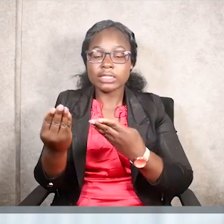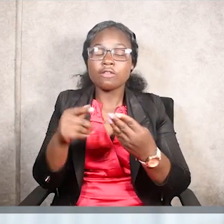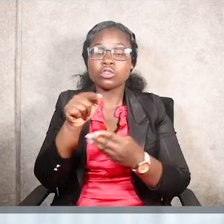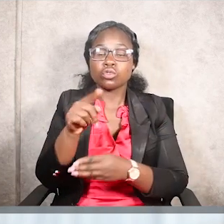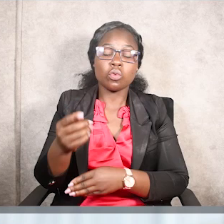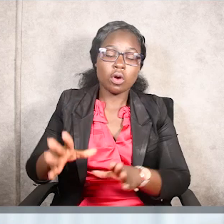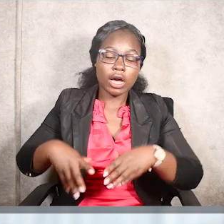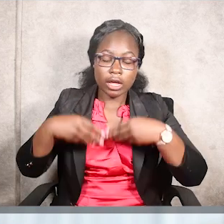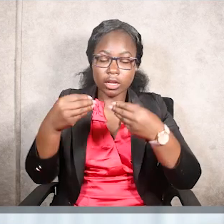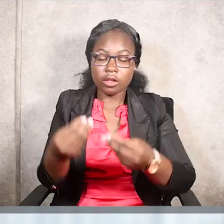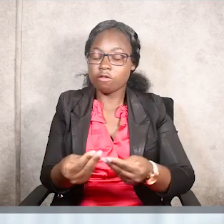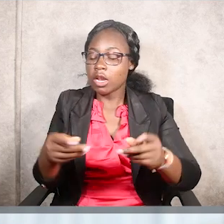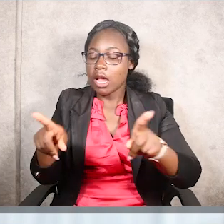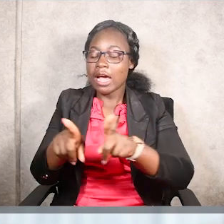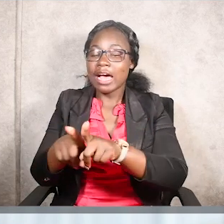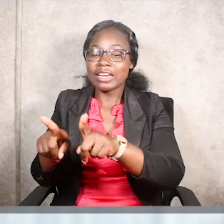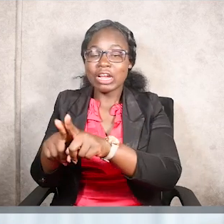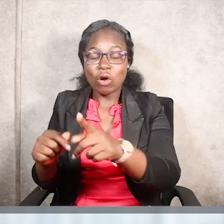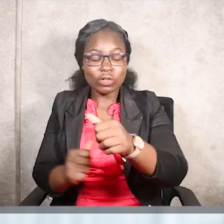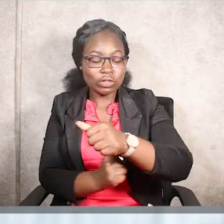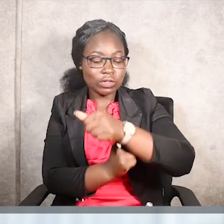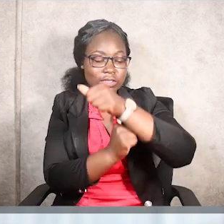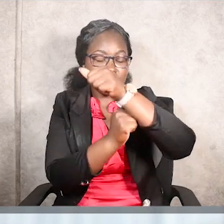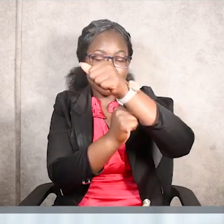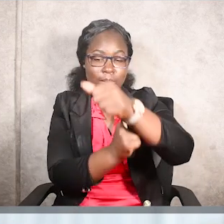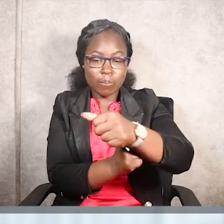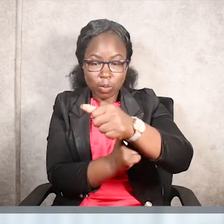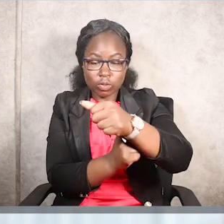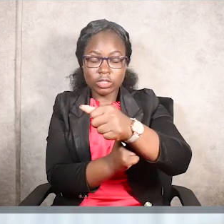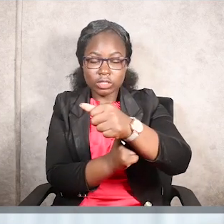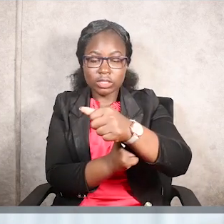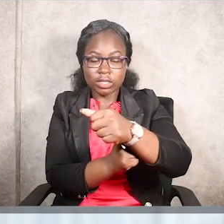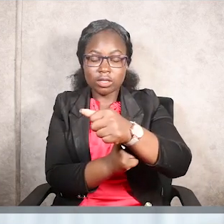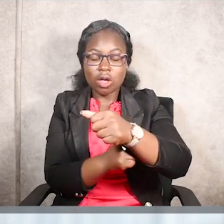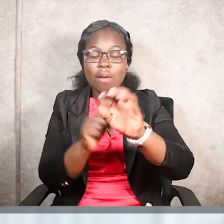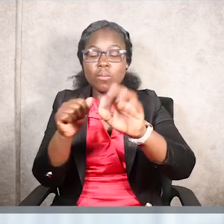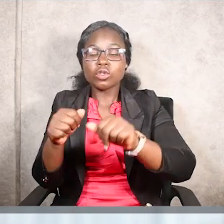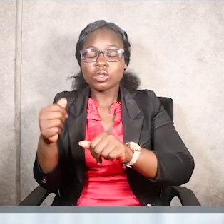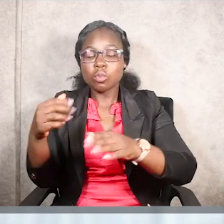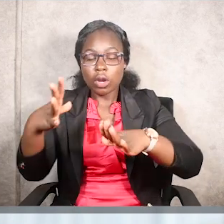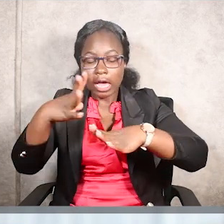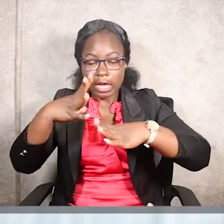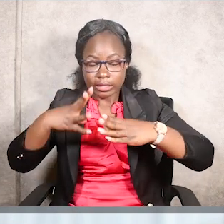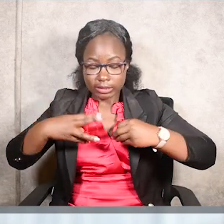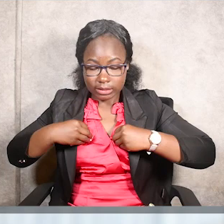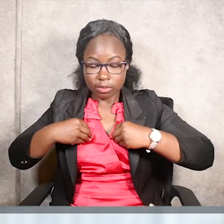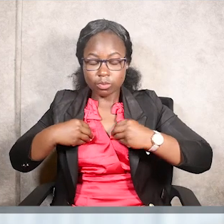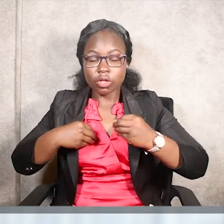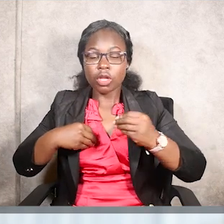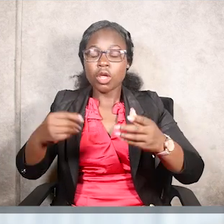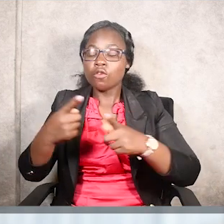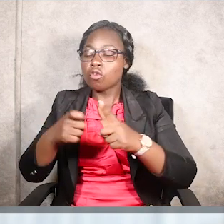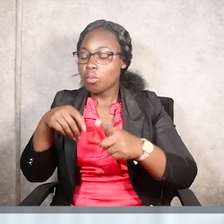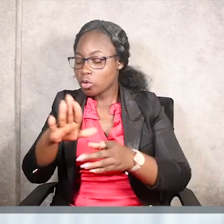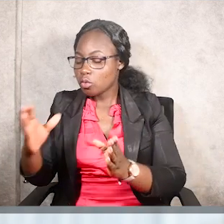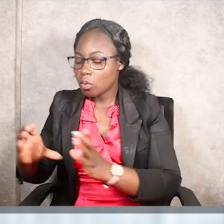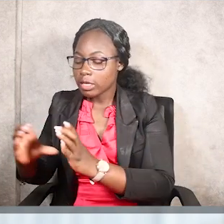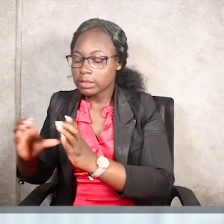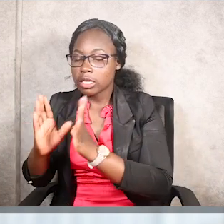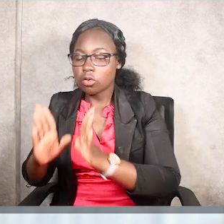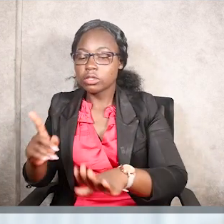offering. And also support mechanisms can also be derived from your stakeholders